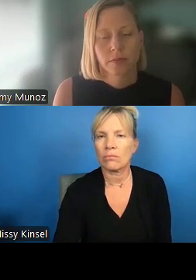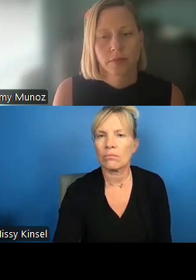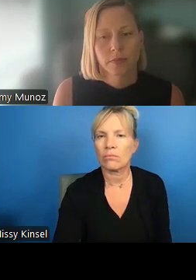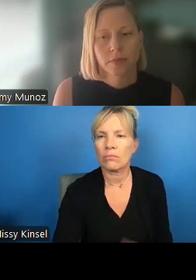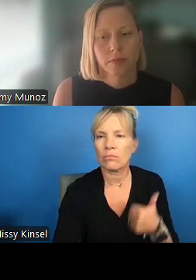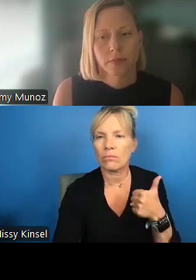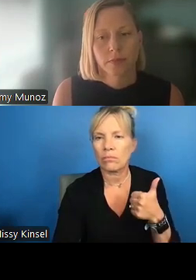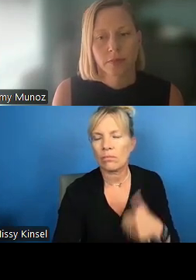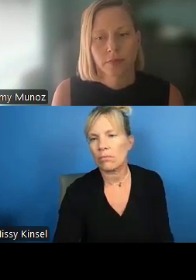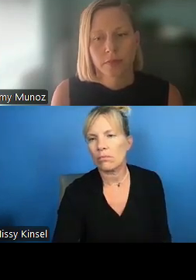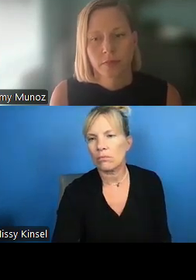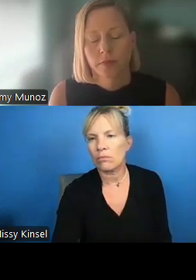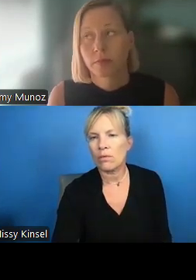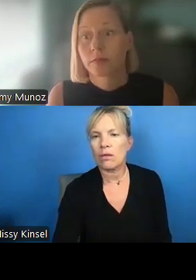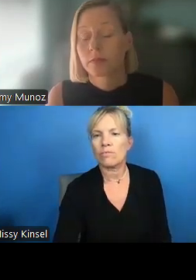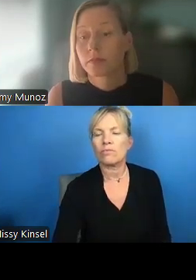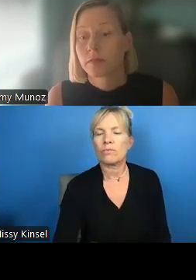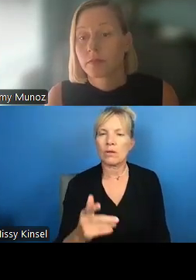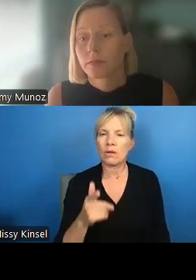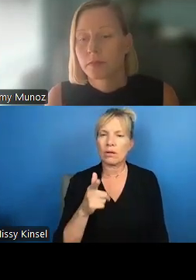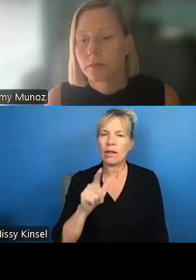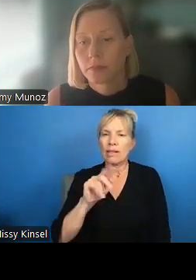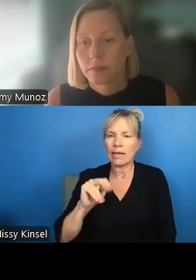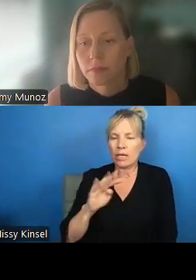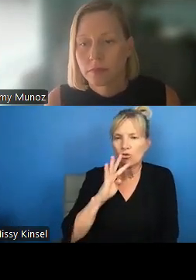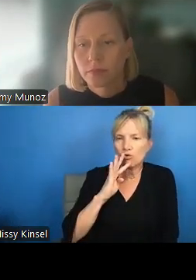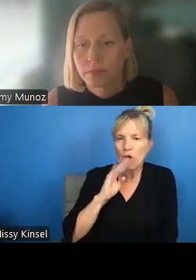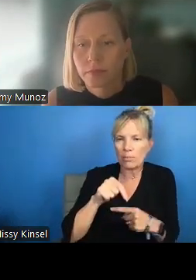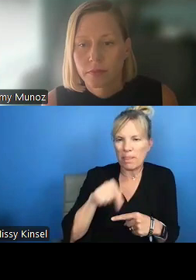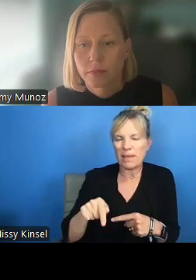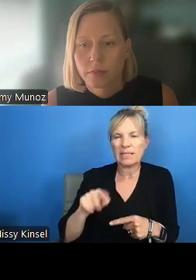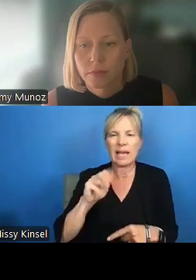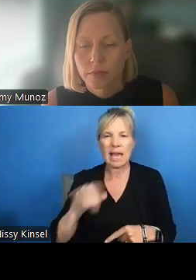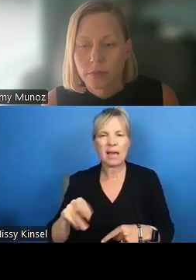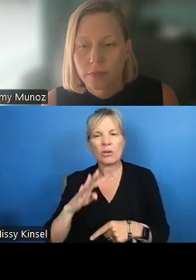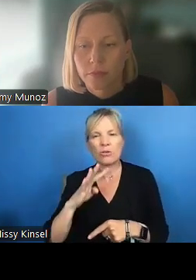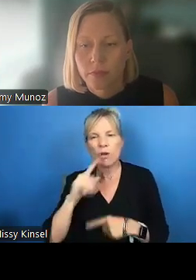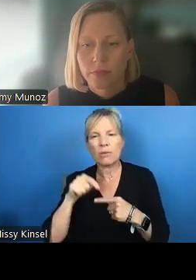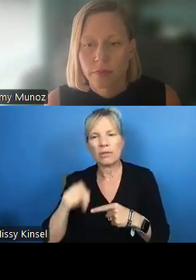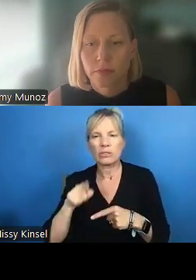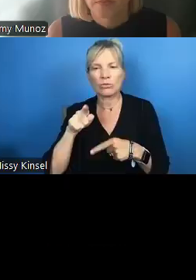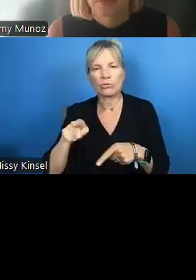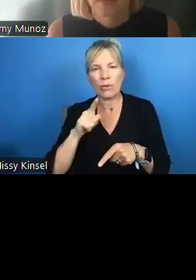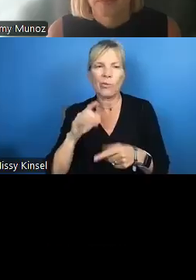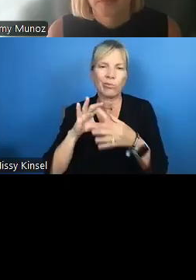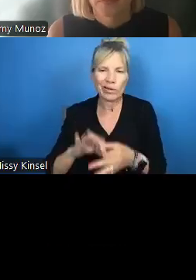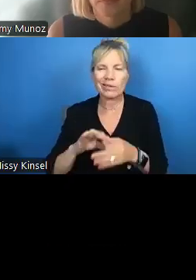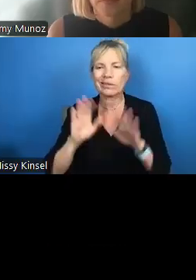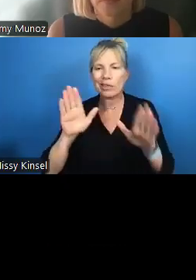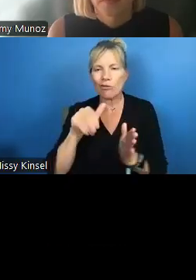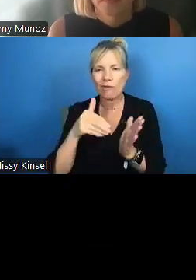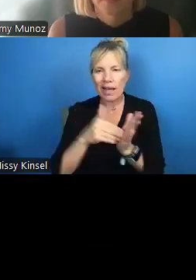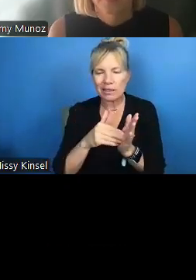Lynn, you touched on this. Amy, you referenced it in a discussion of Center of Excellence also,